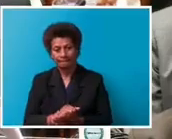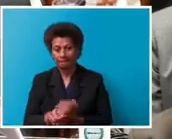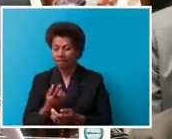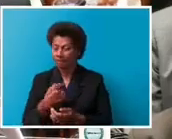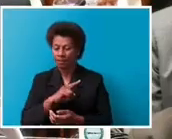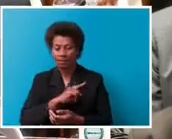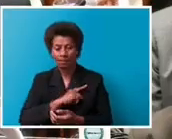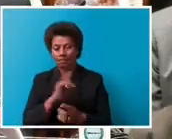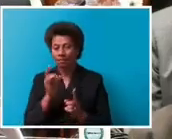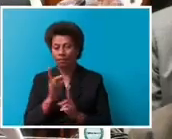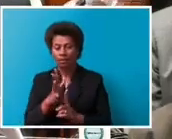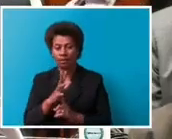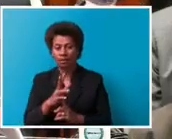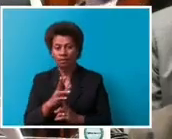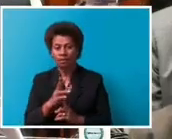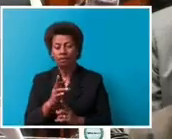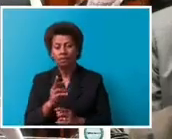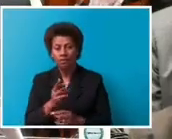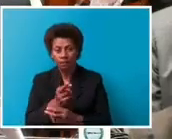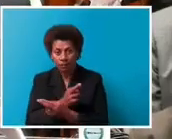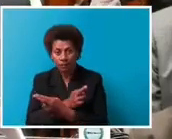in shaping the future of our beloved nation.